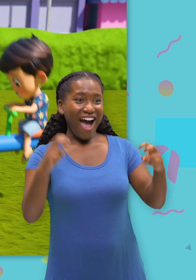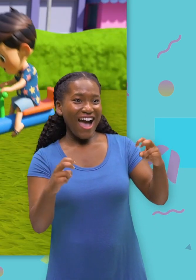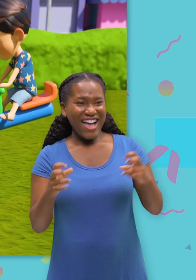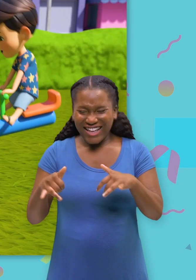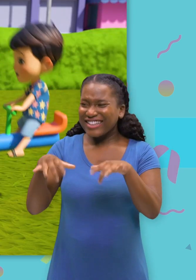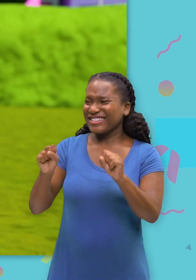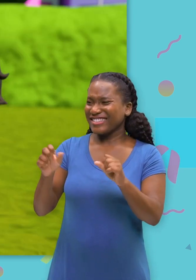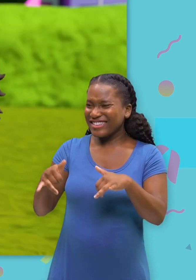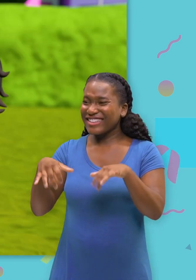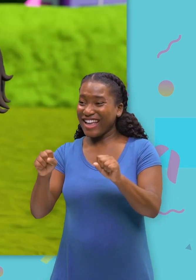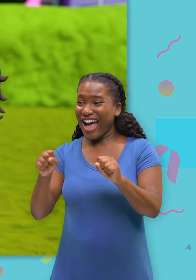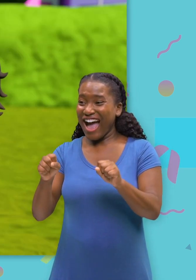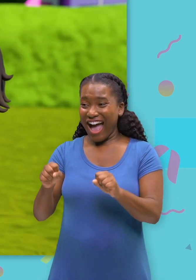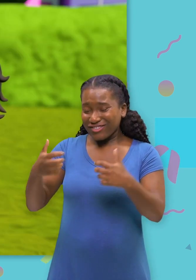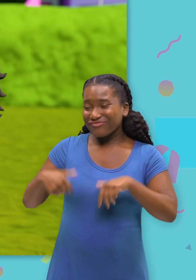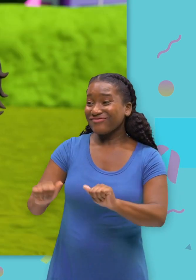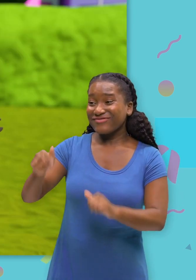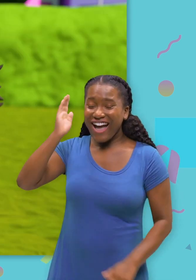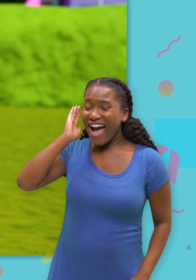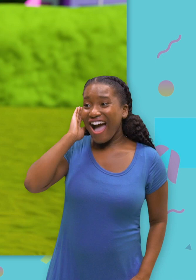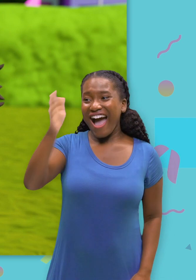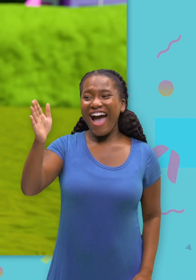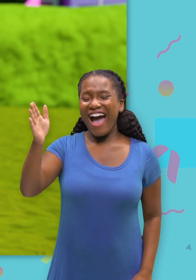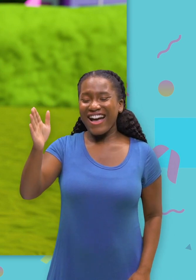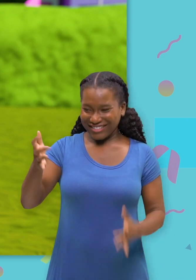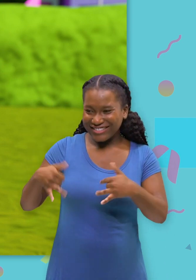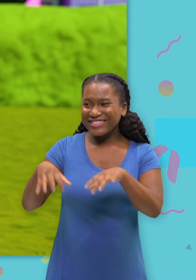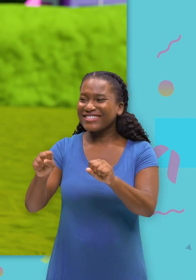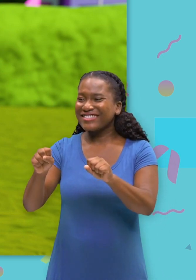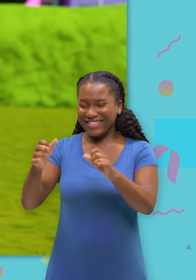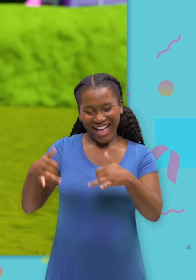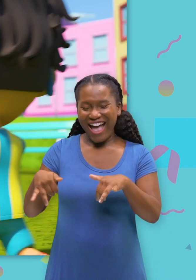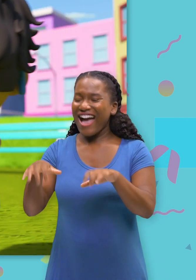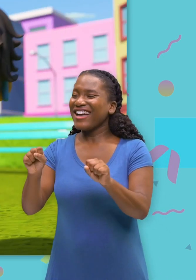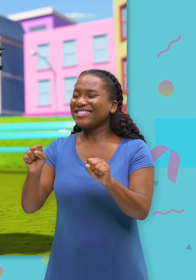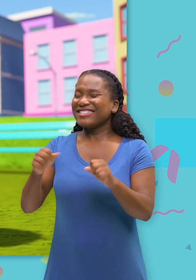the seesaw. Yes, yes, yes, I will try it, I will try it.